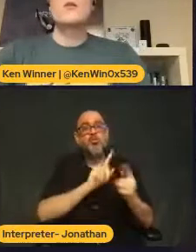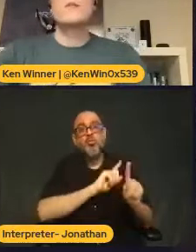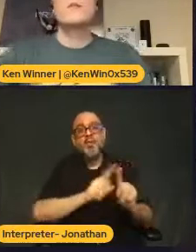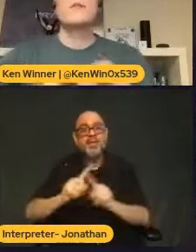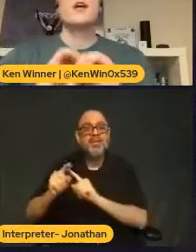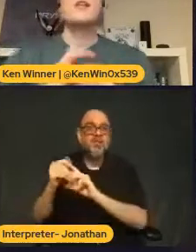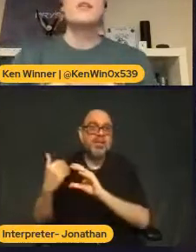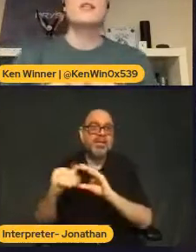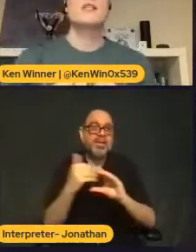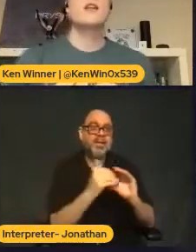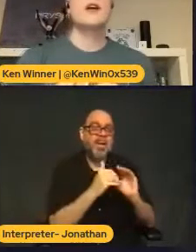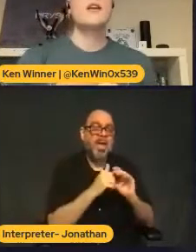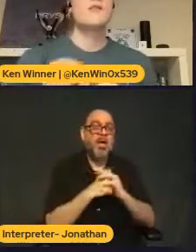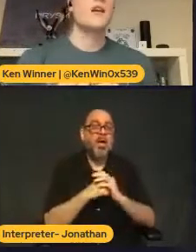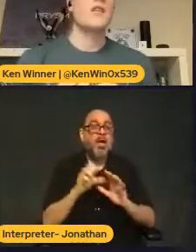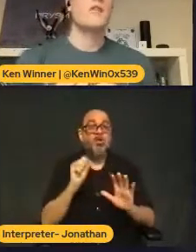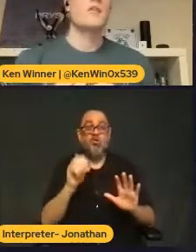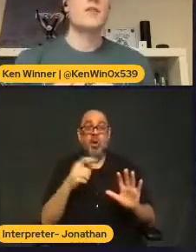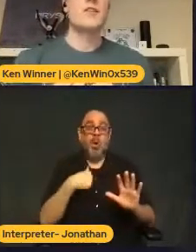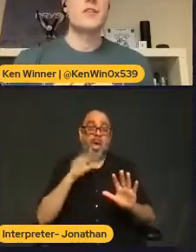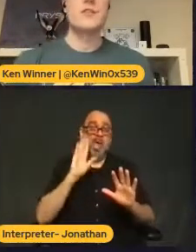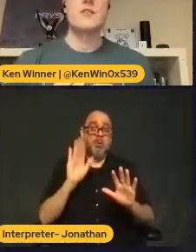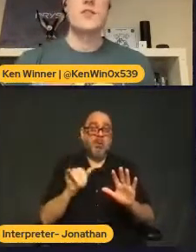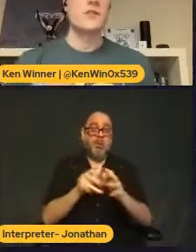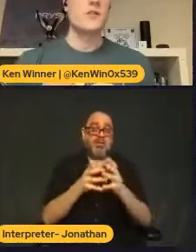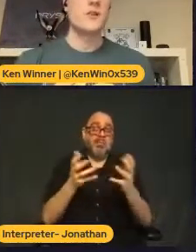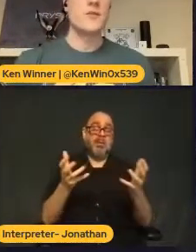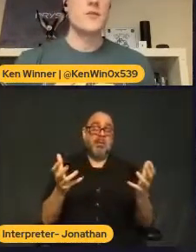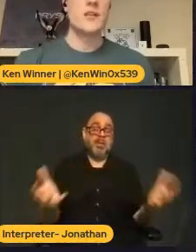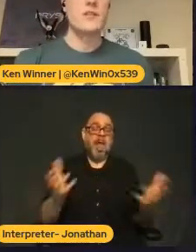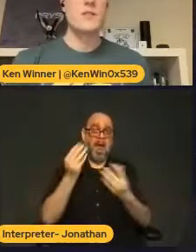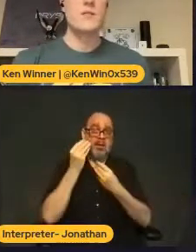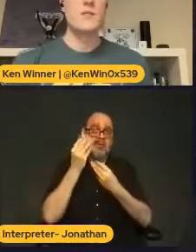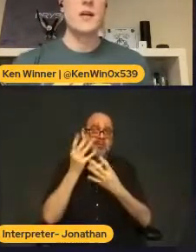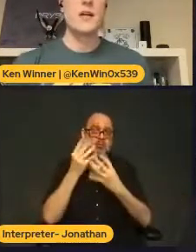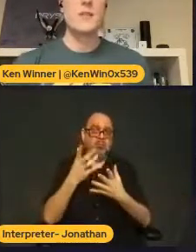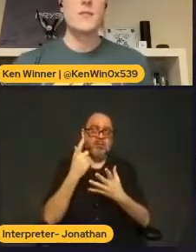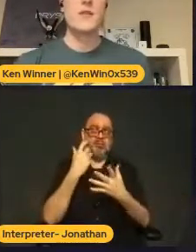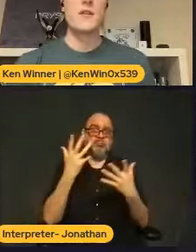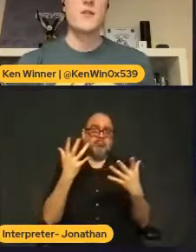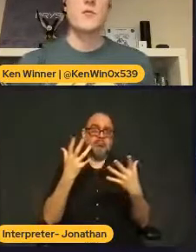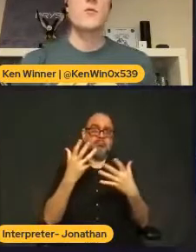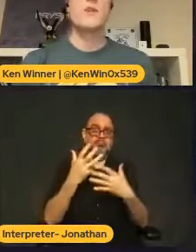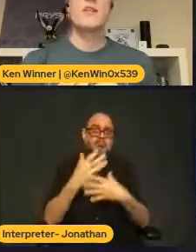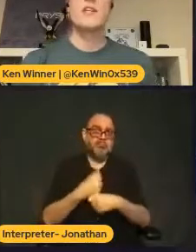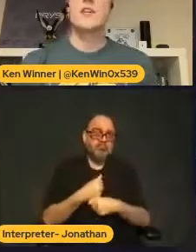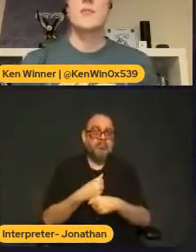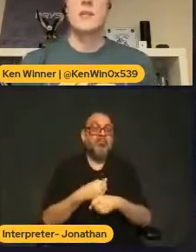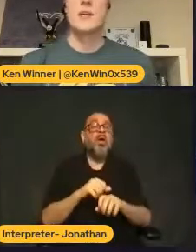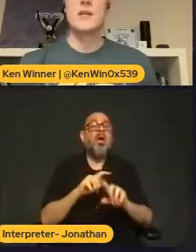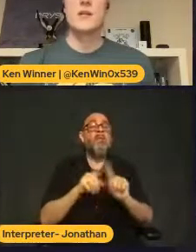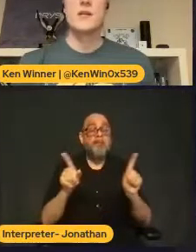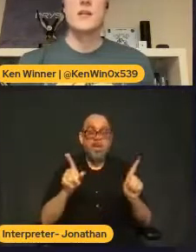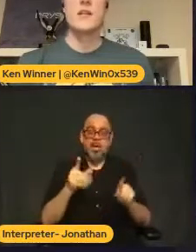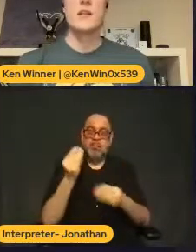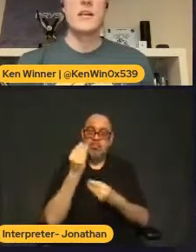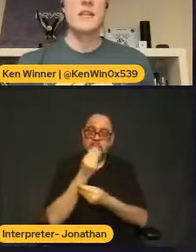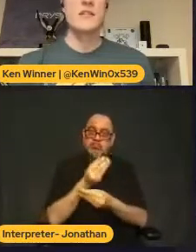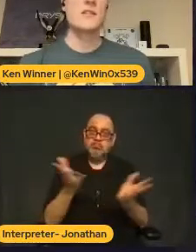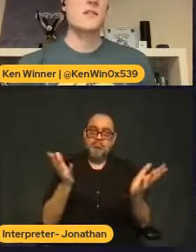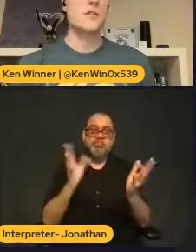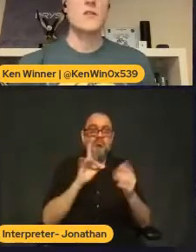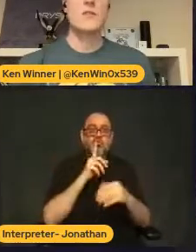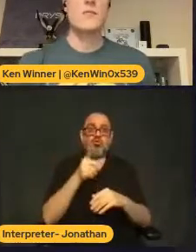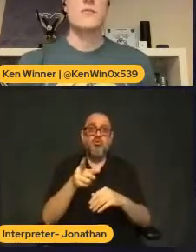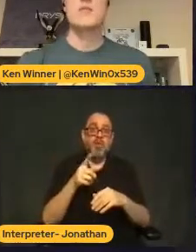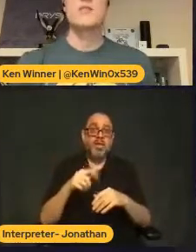So I know that's kind of a lot of information just going through this, but it really has helped me in the